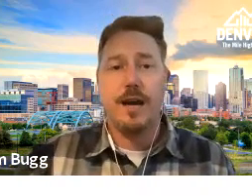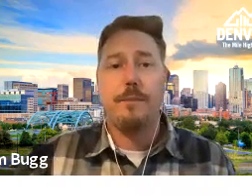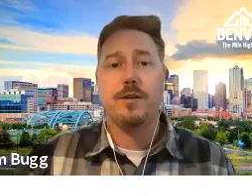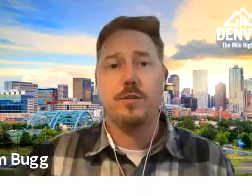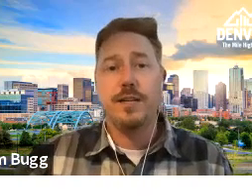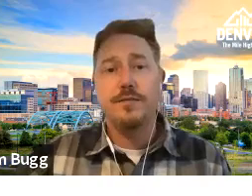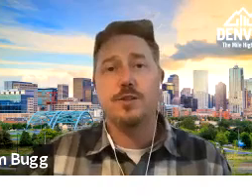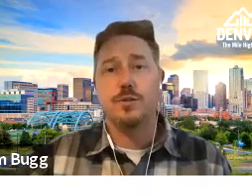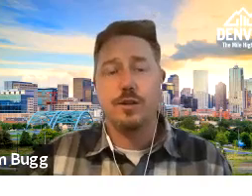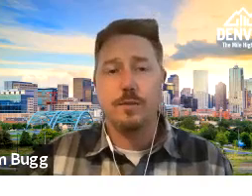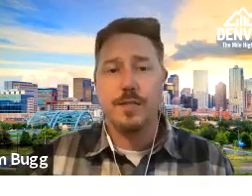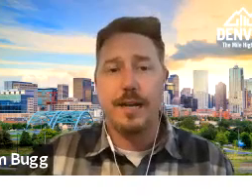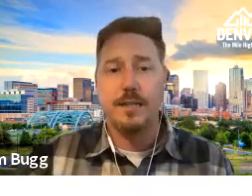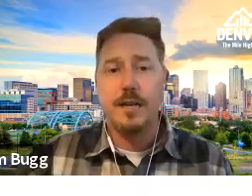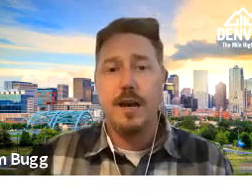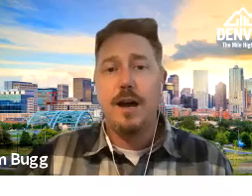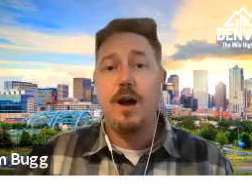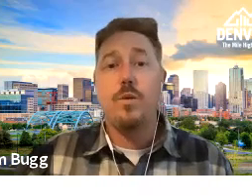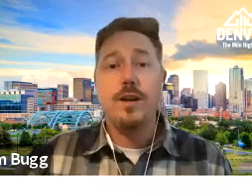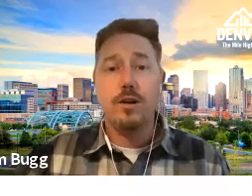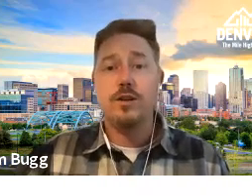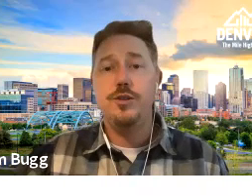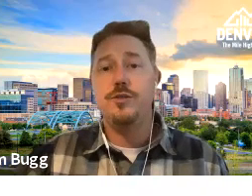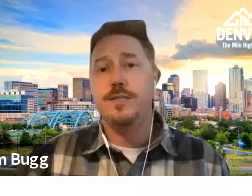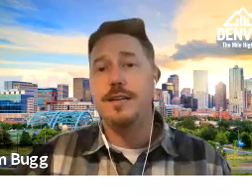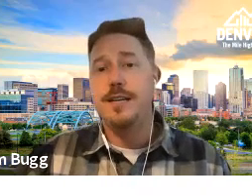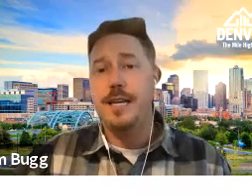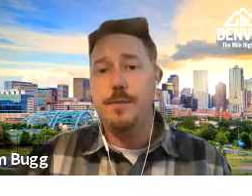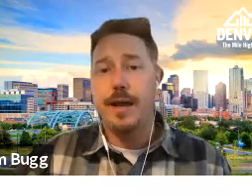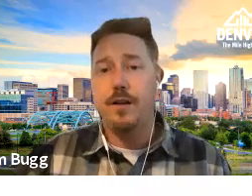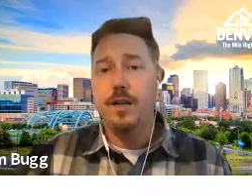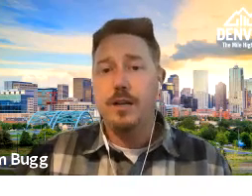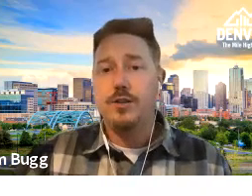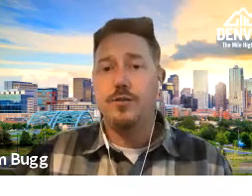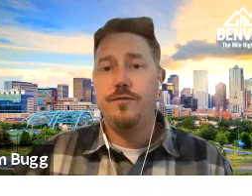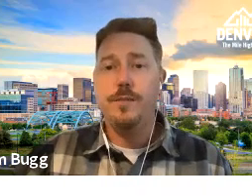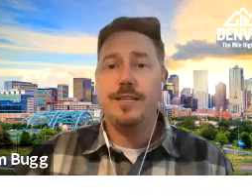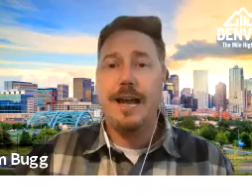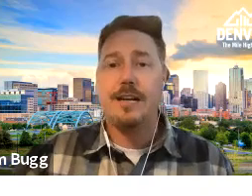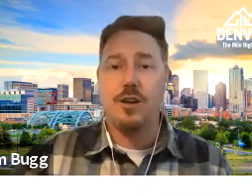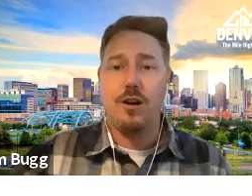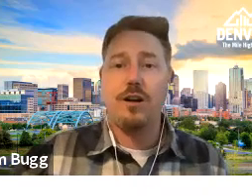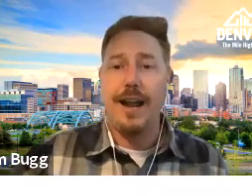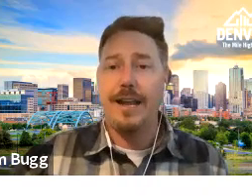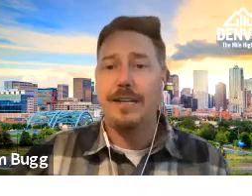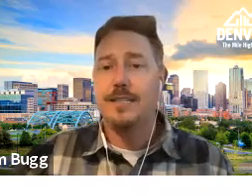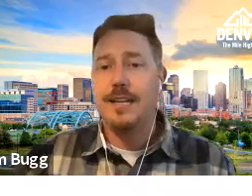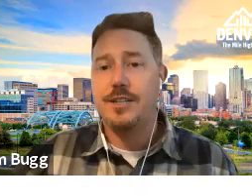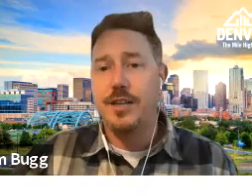specific topic or individual circumstance, we urge you to send an email to